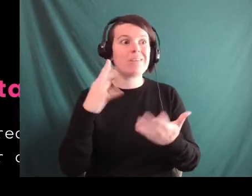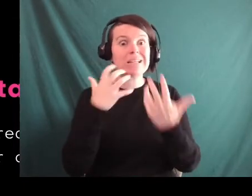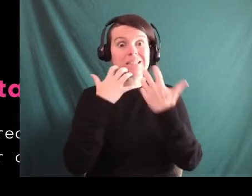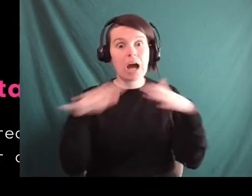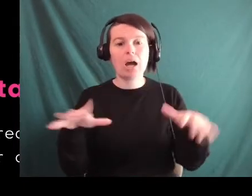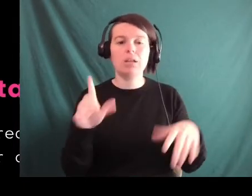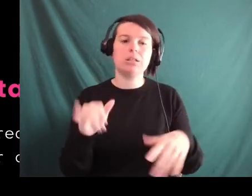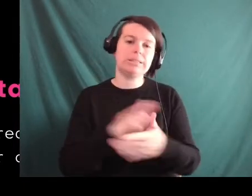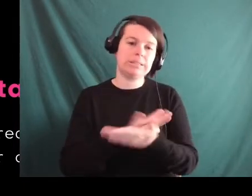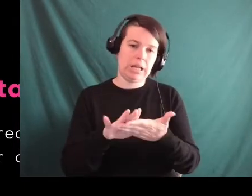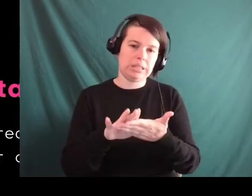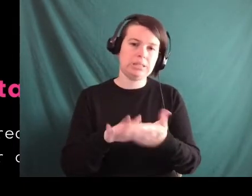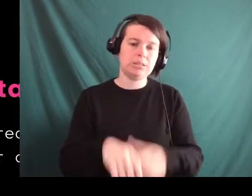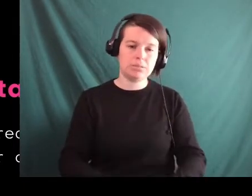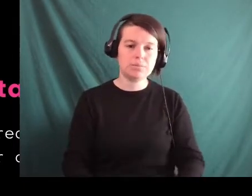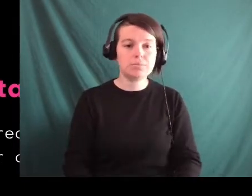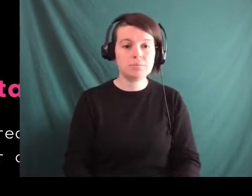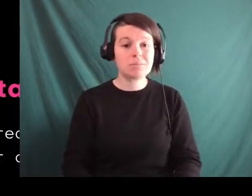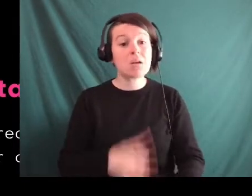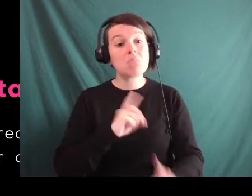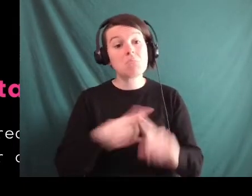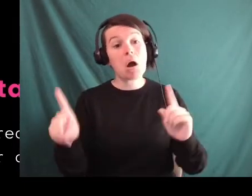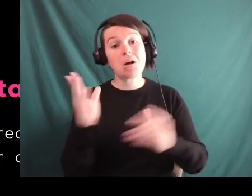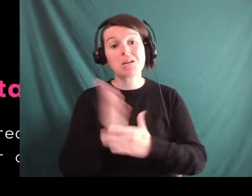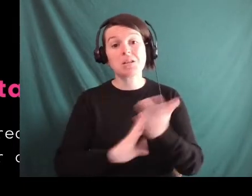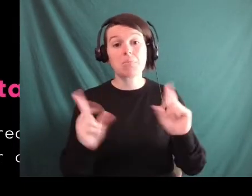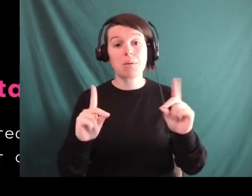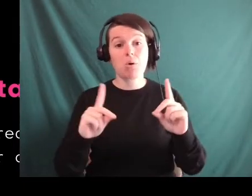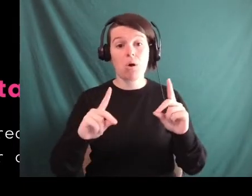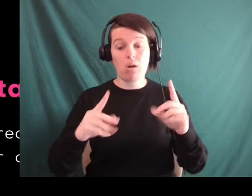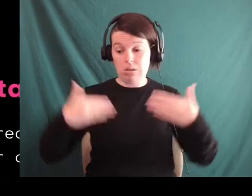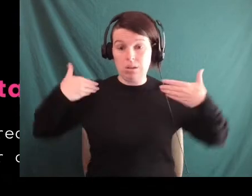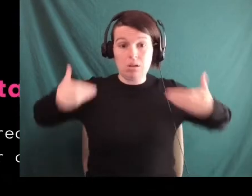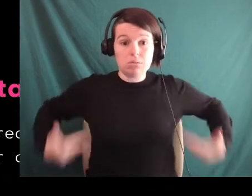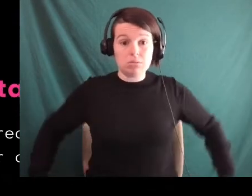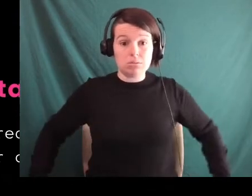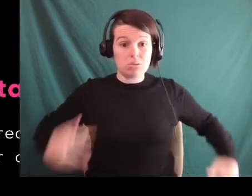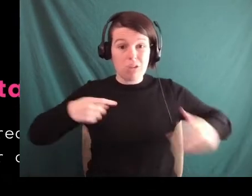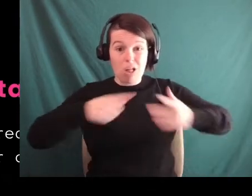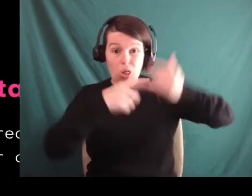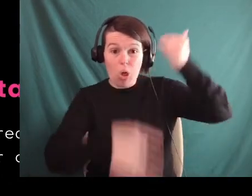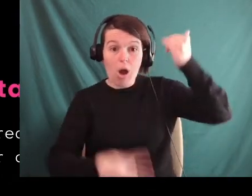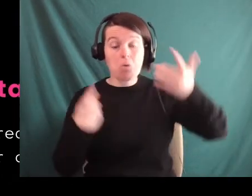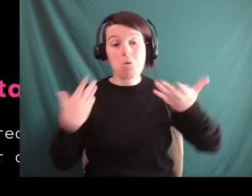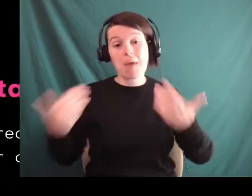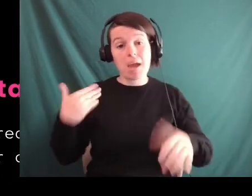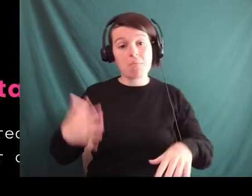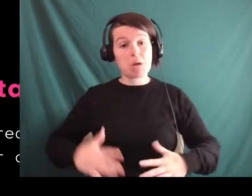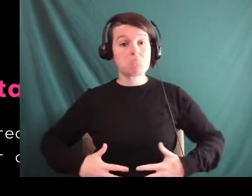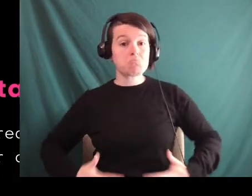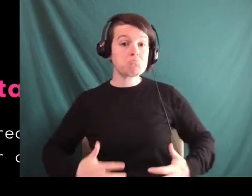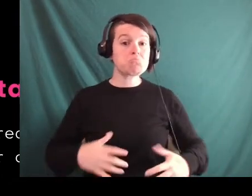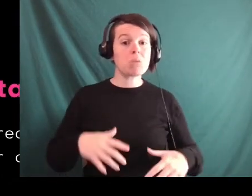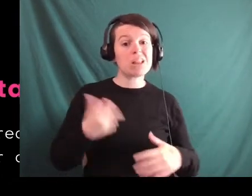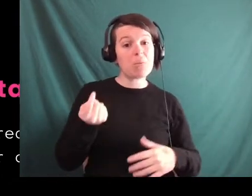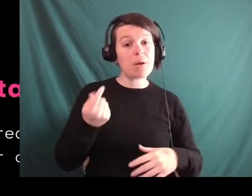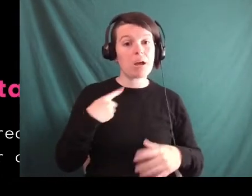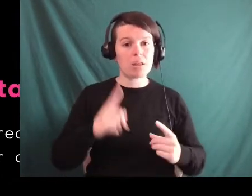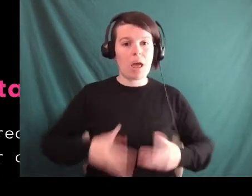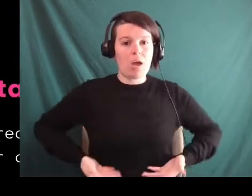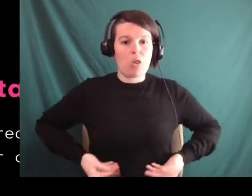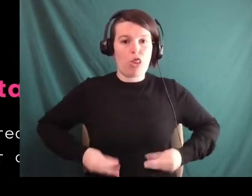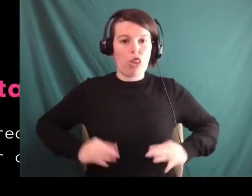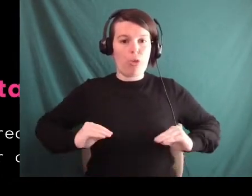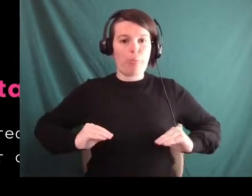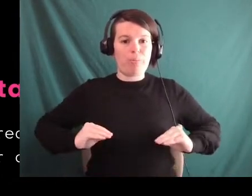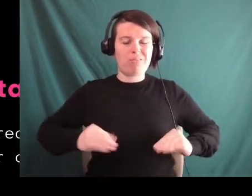hot. However, some people with longer torsos or a bit of a belly might find the half tanks ride up and